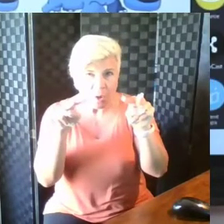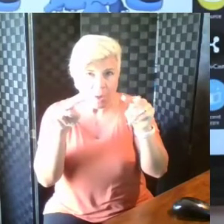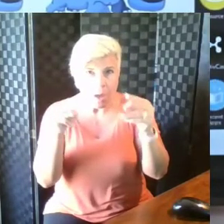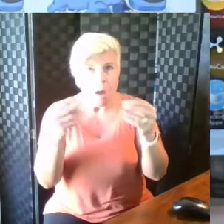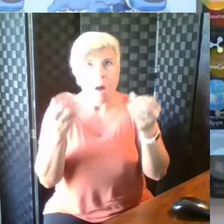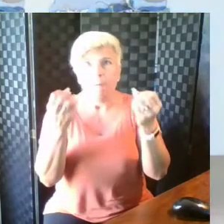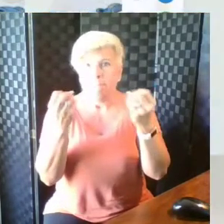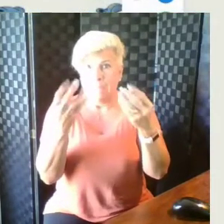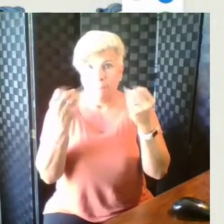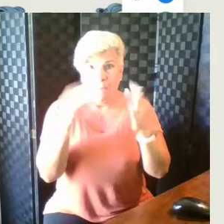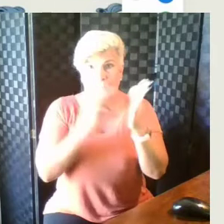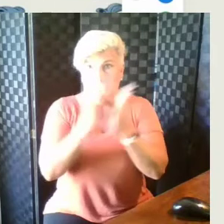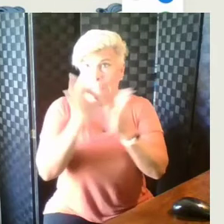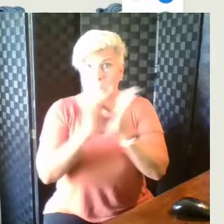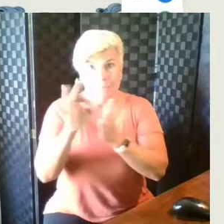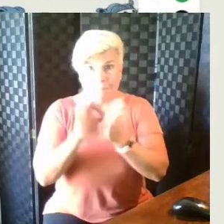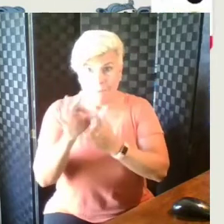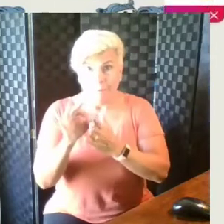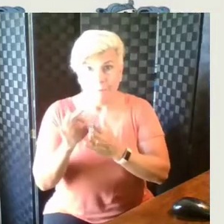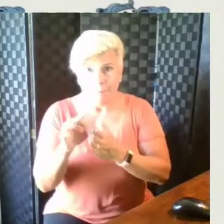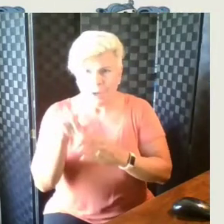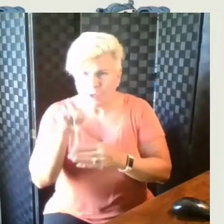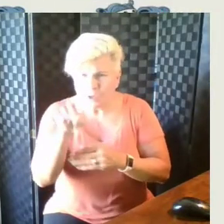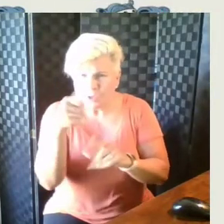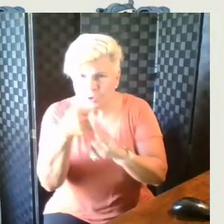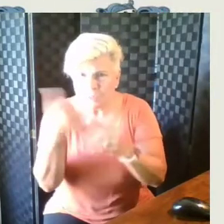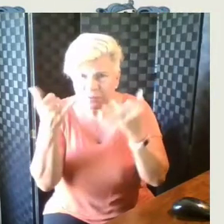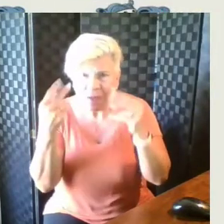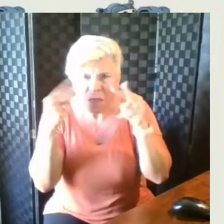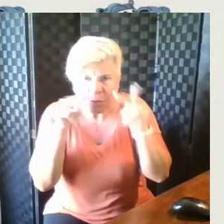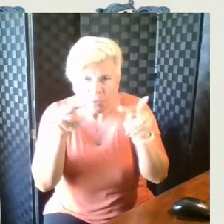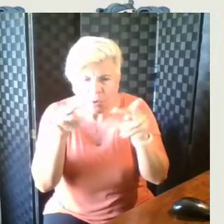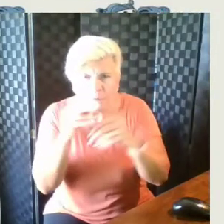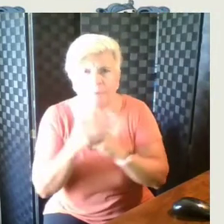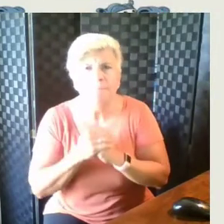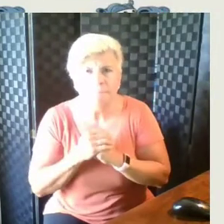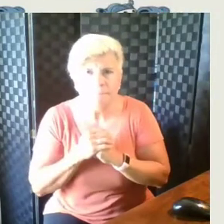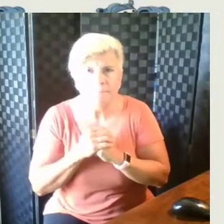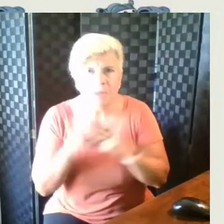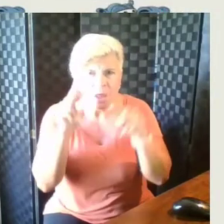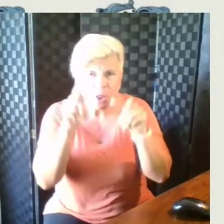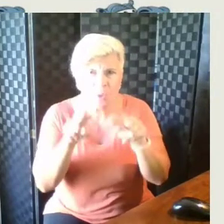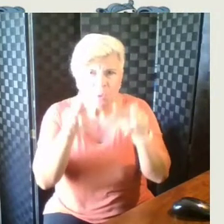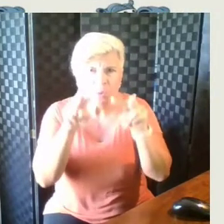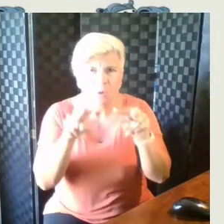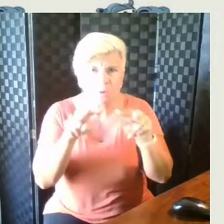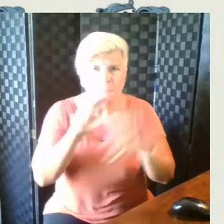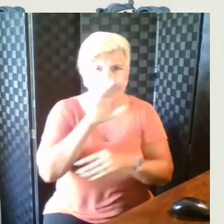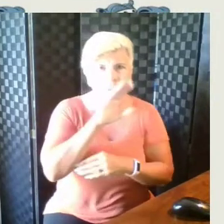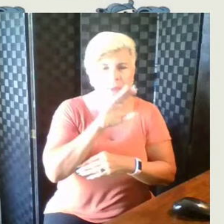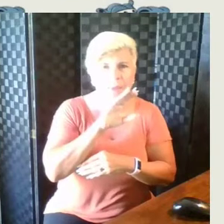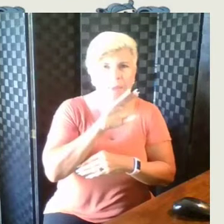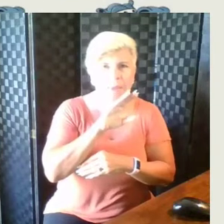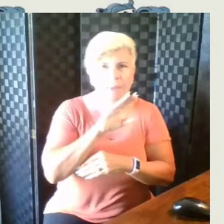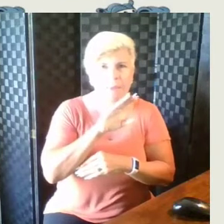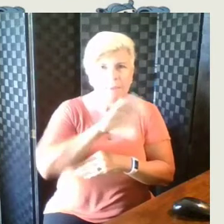lot to count. And then we will stick with the counting strategy on this one. All right, so take a look at the camels and the hippos.